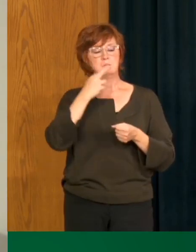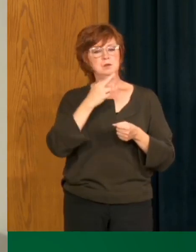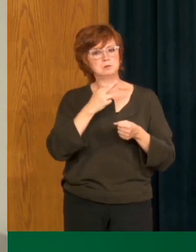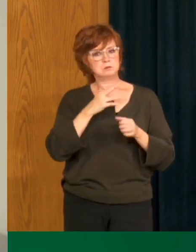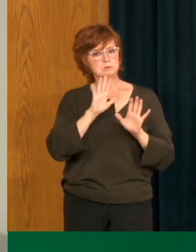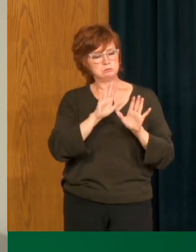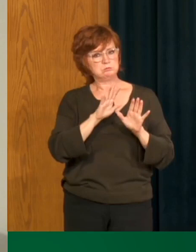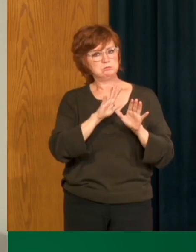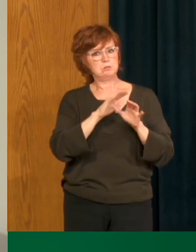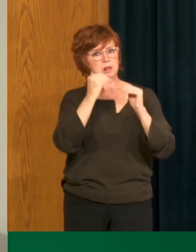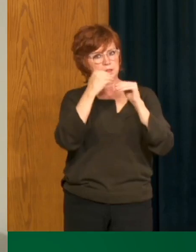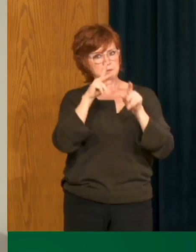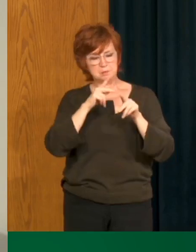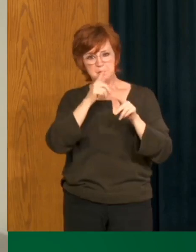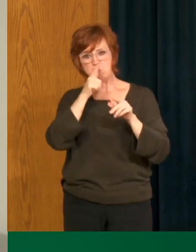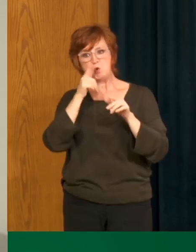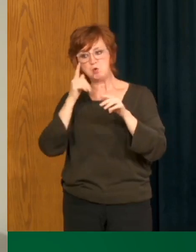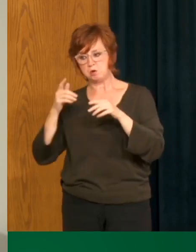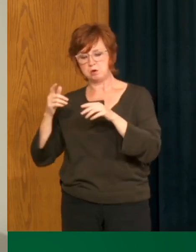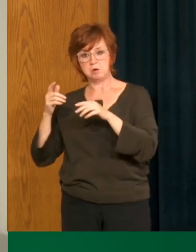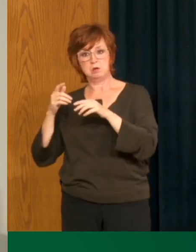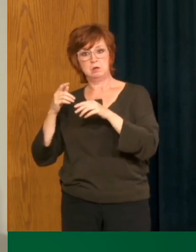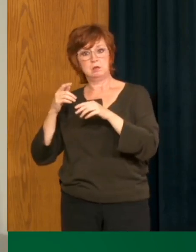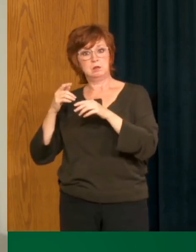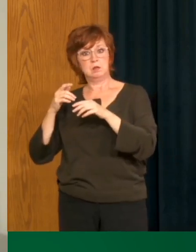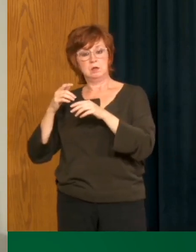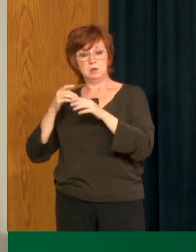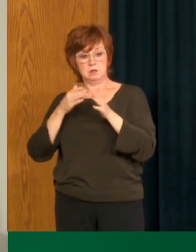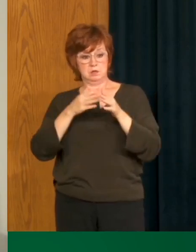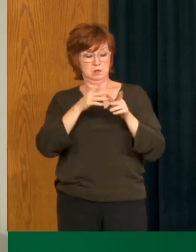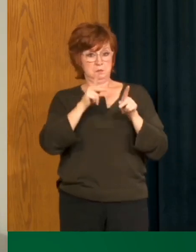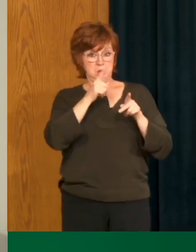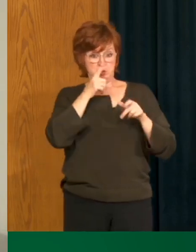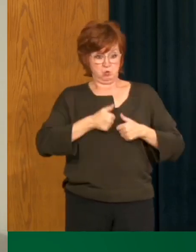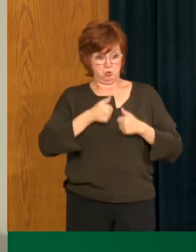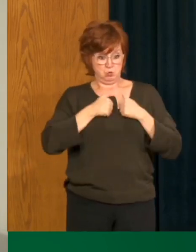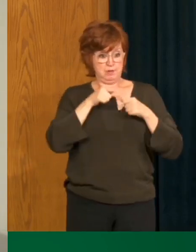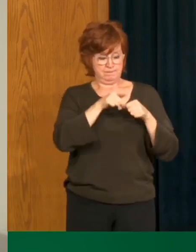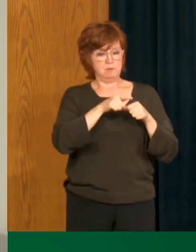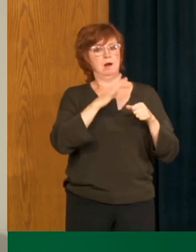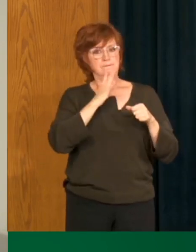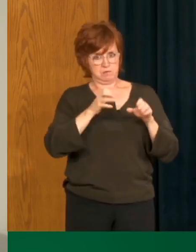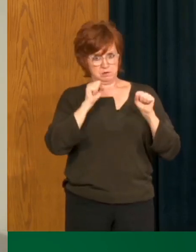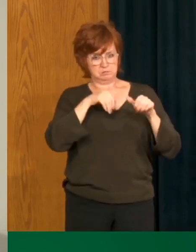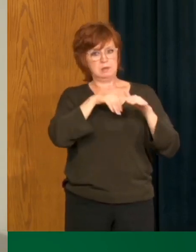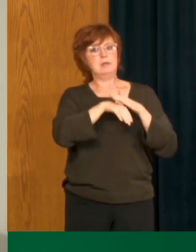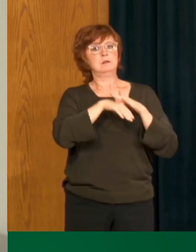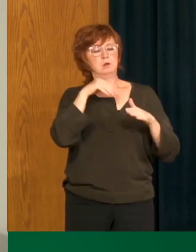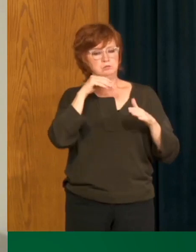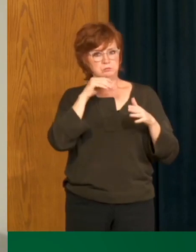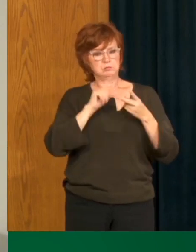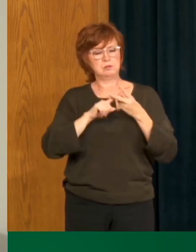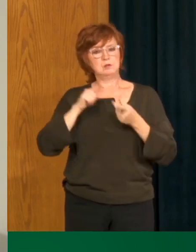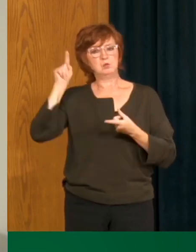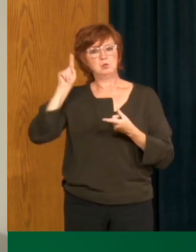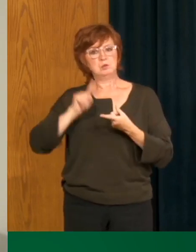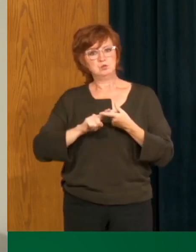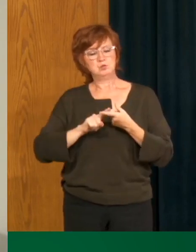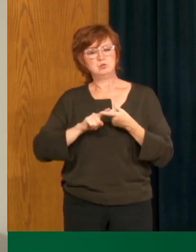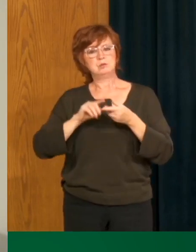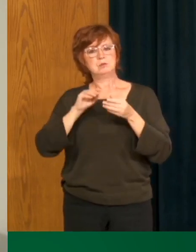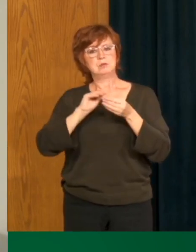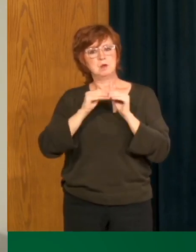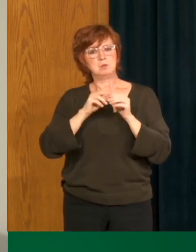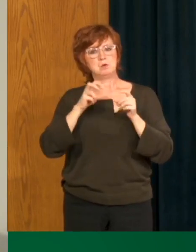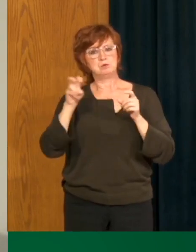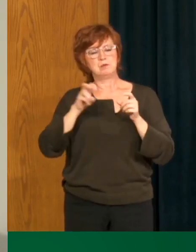some control over movements to, slow down transmission, especially in terms of young people traveling from one community to